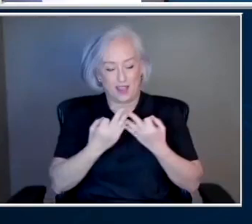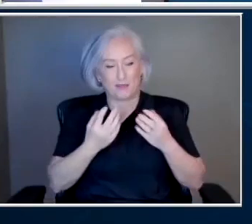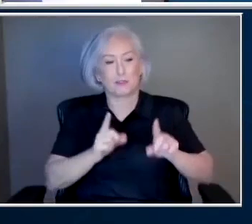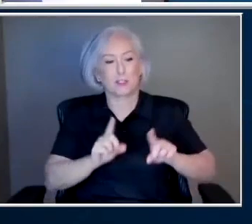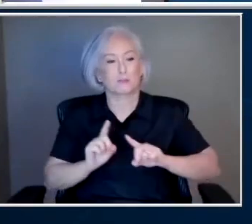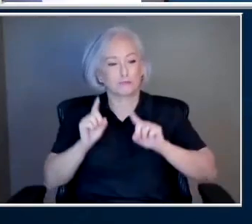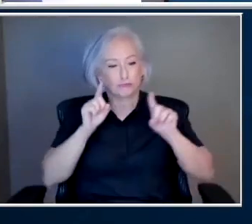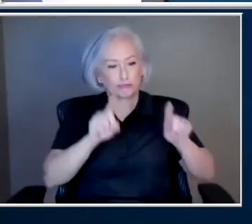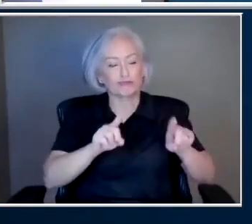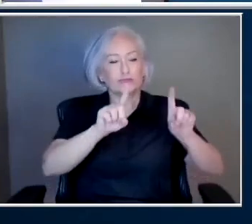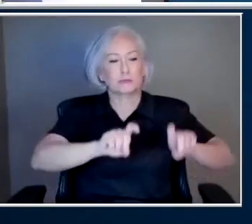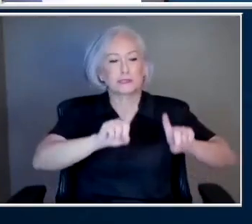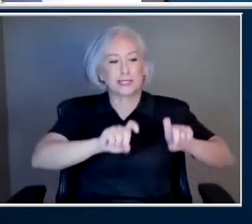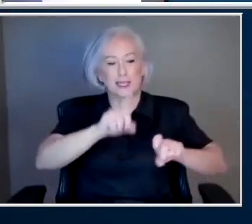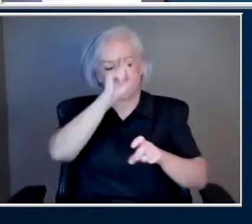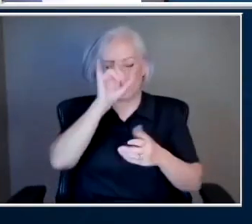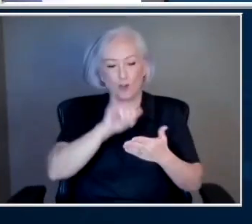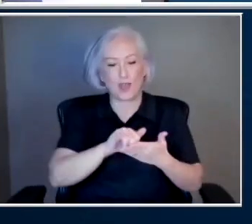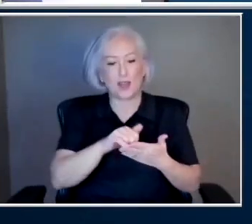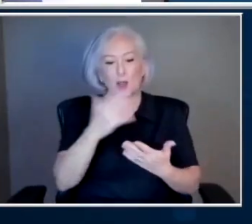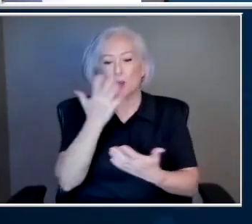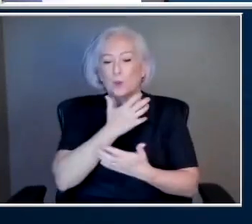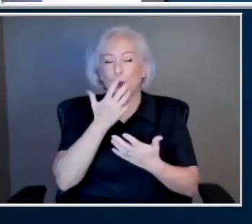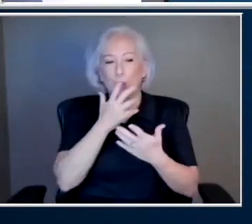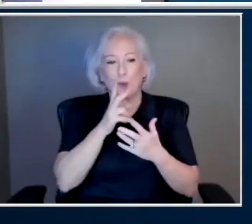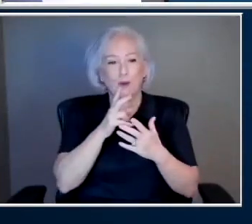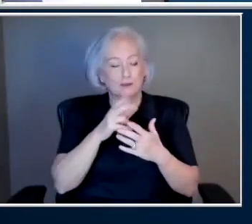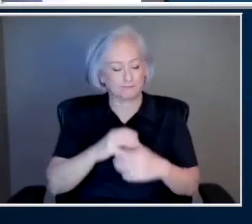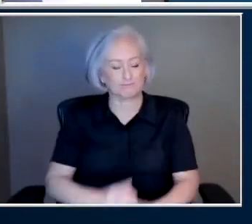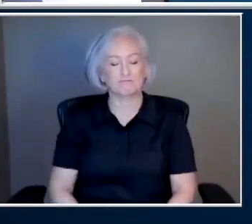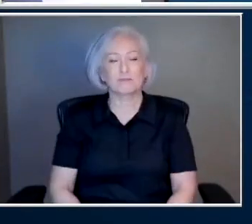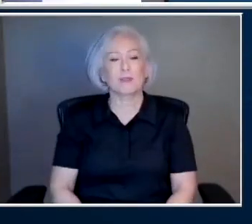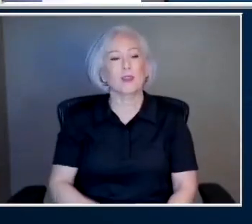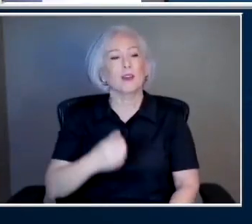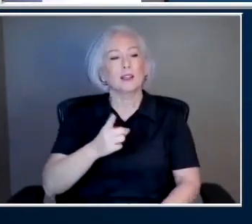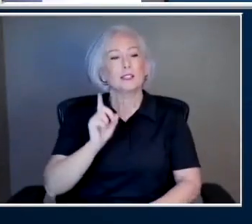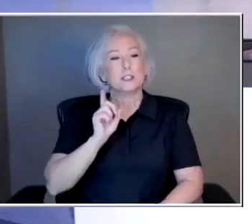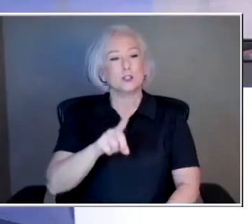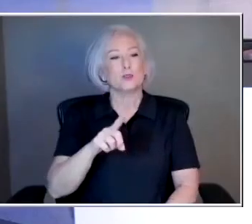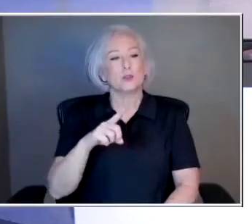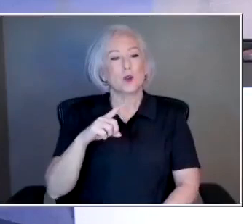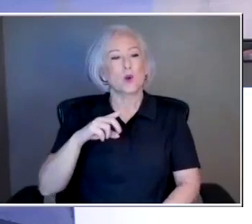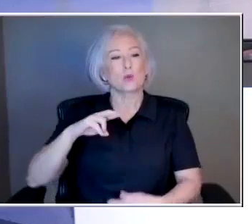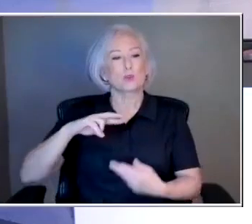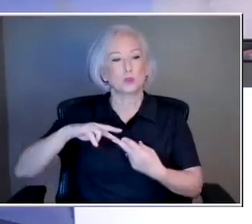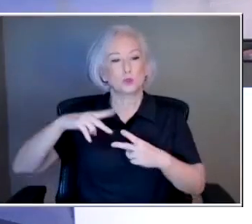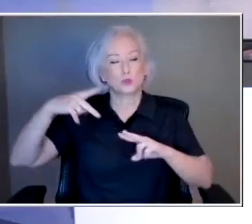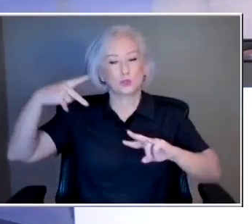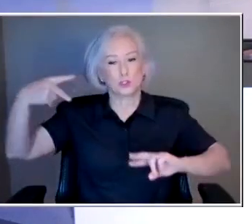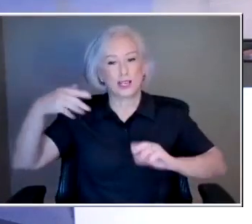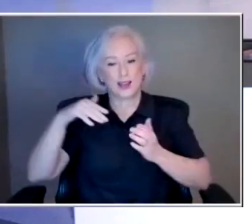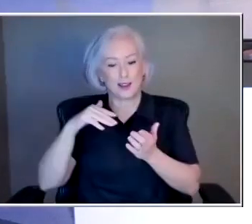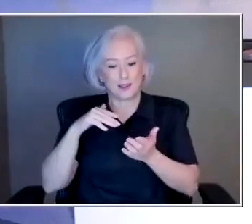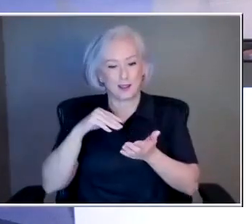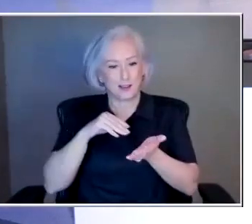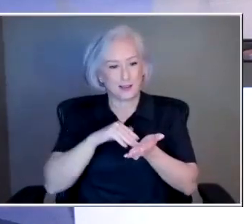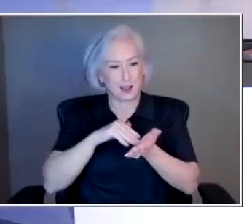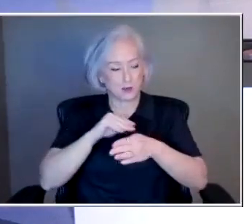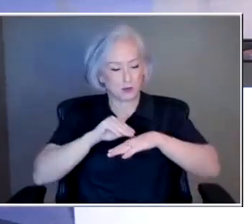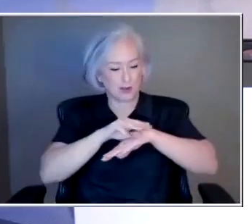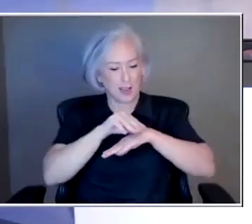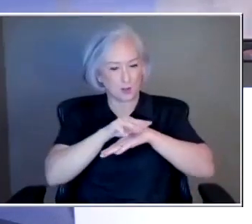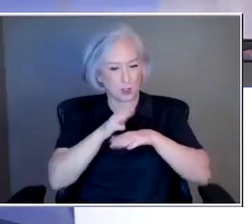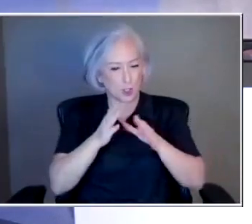for them to save lives. So on that note, another question is, did you go to a genetic counselor, and what was the testing like, and how long did it take for you to get the information